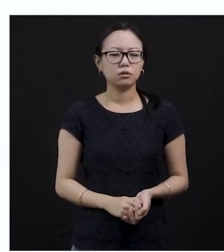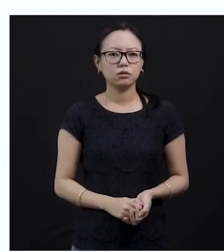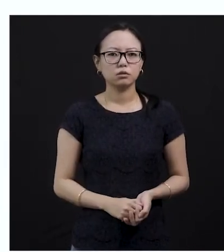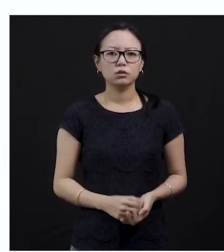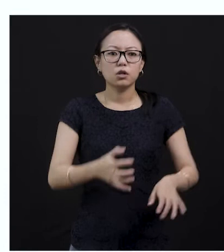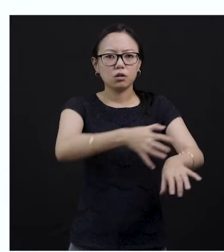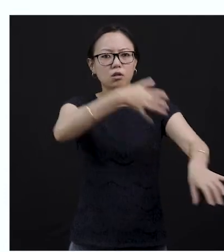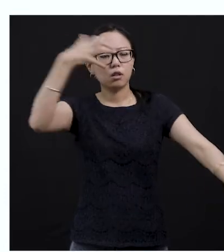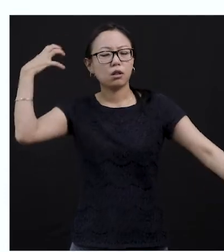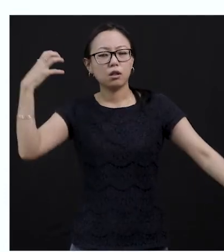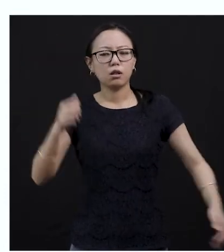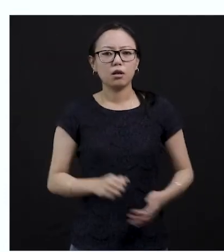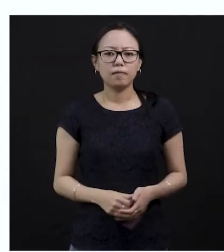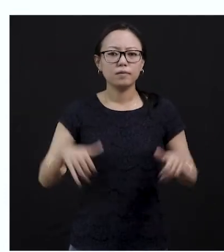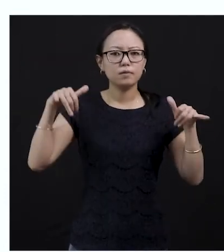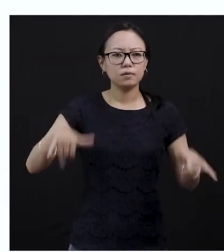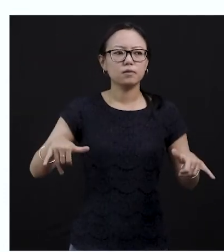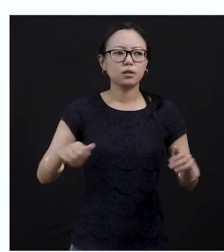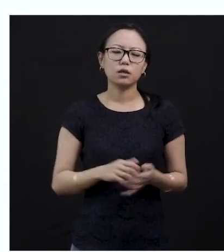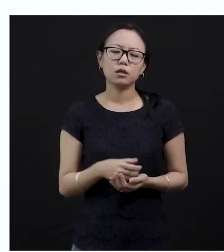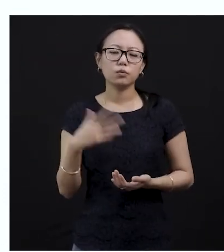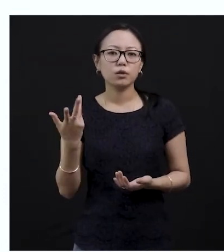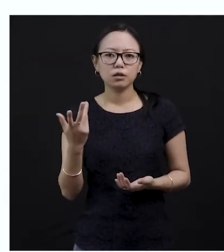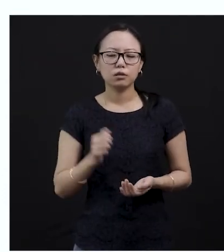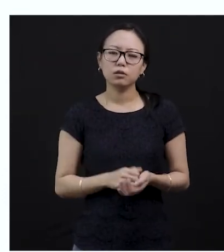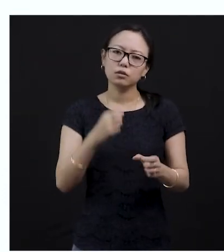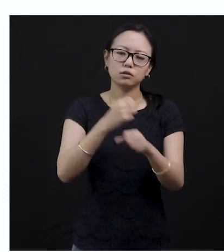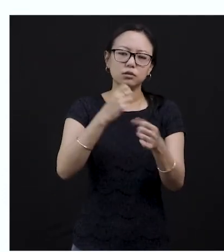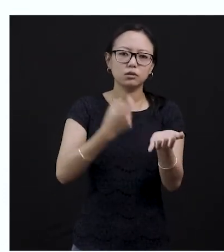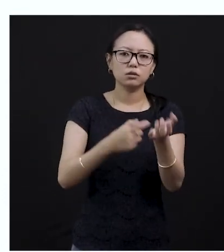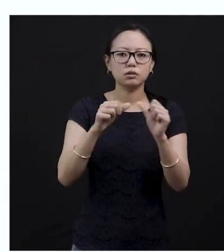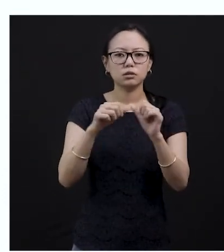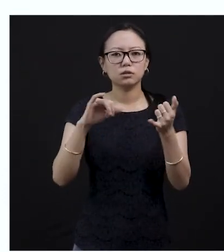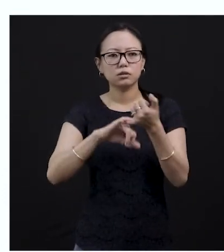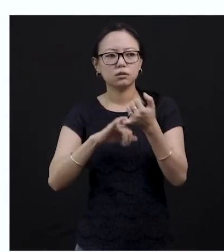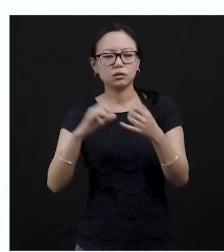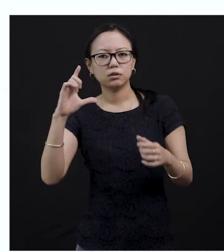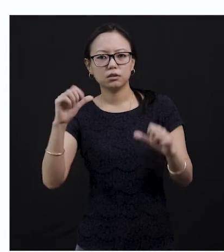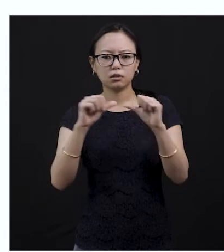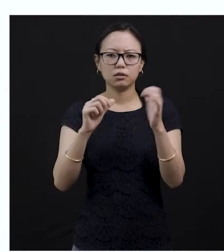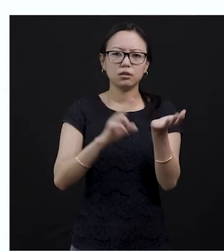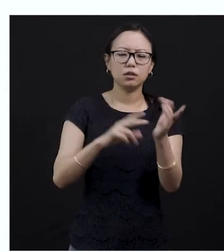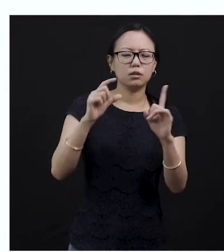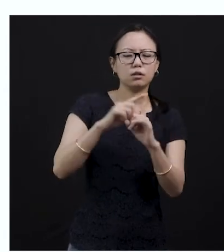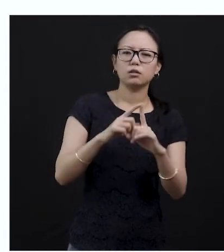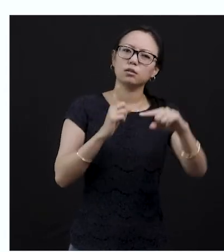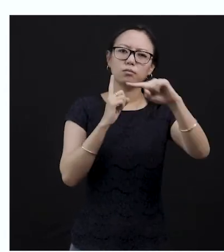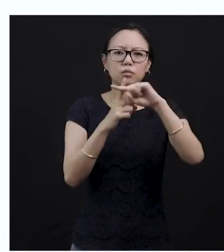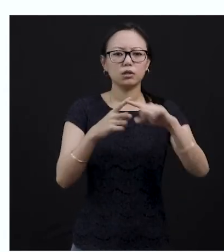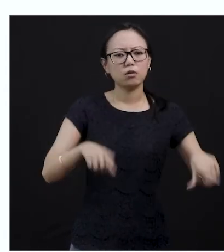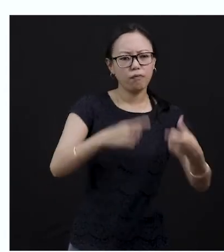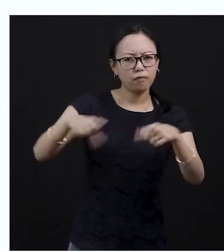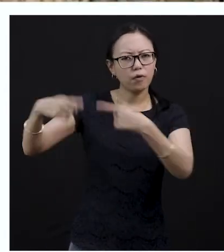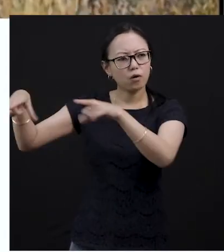the grassland as well as in the forest, okay? Mostly you will find them, the tigers and lions in the grassland.